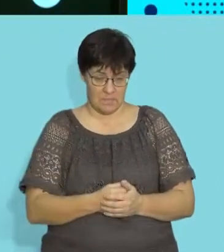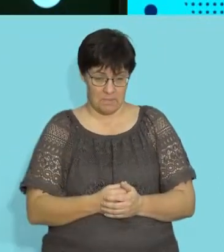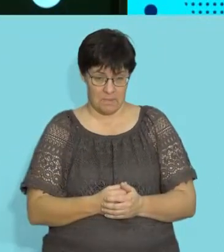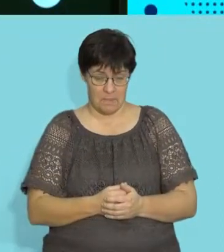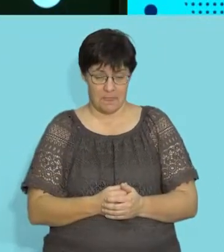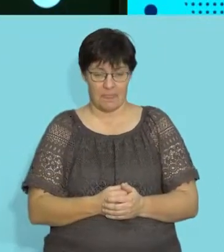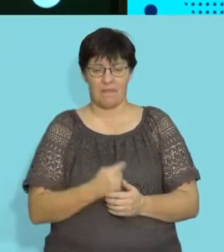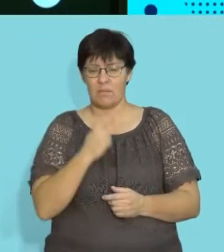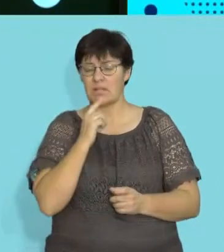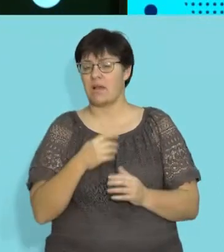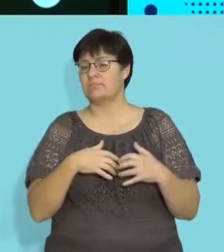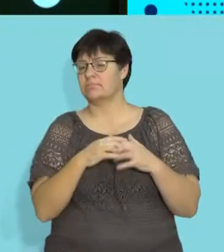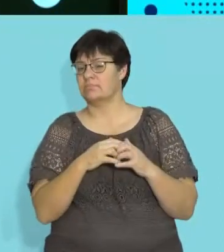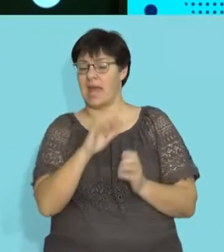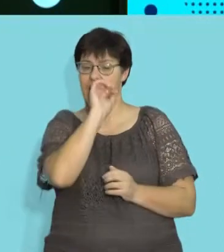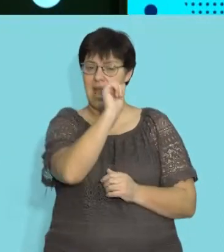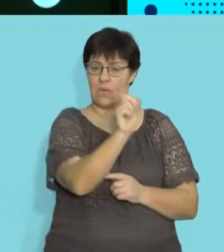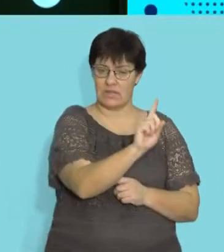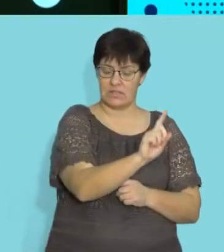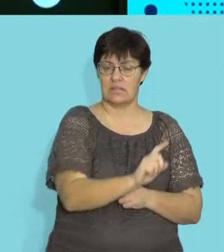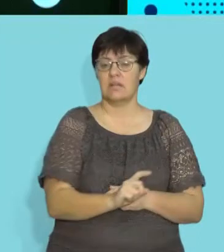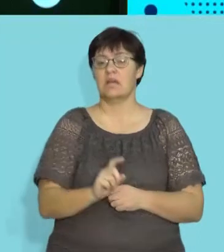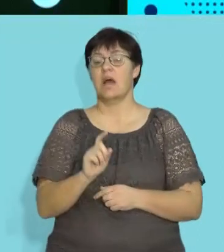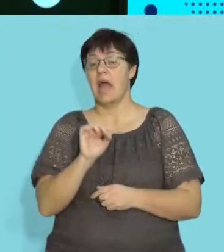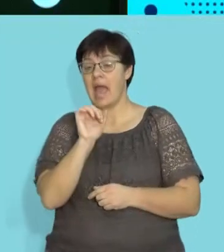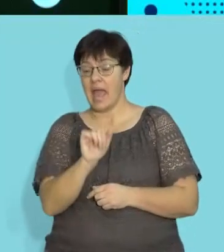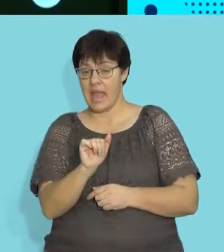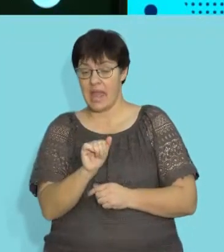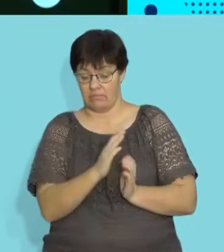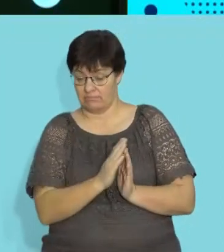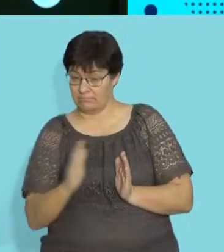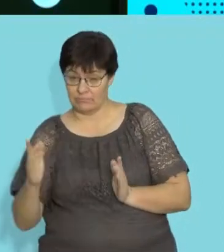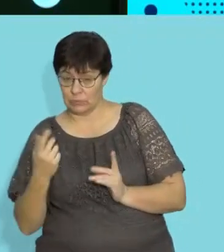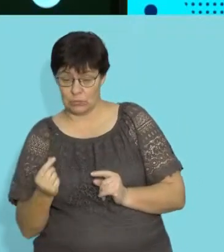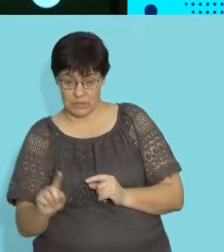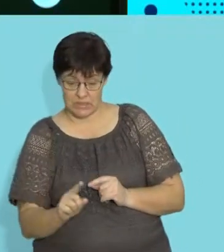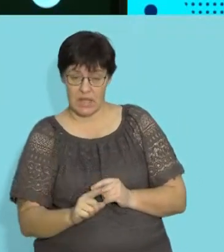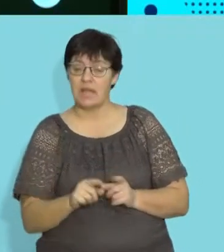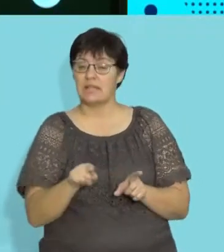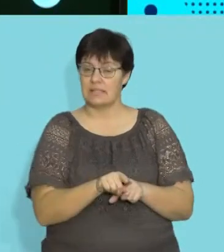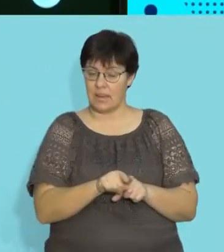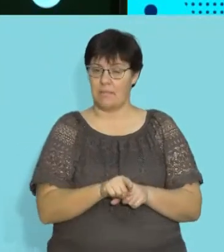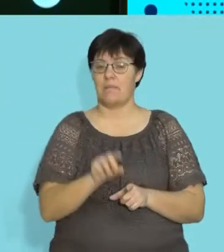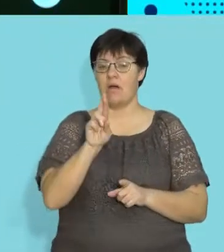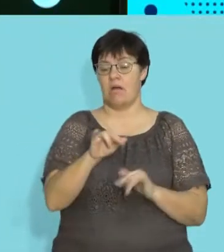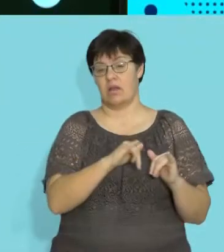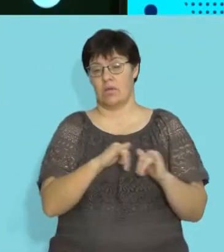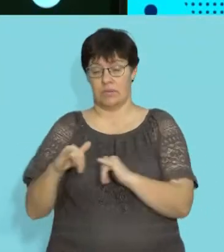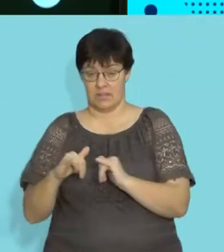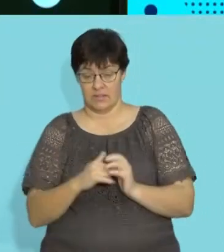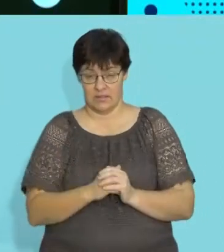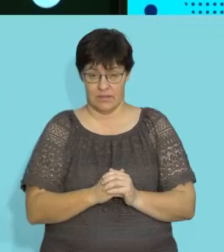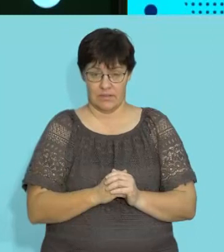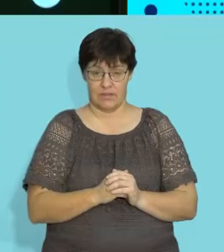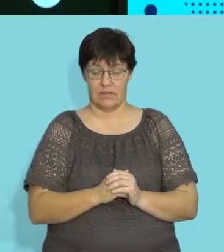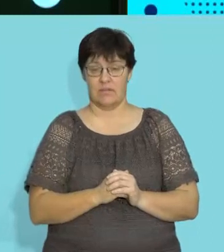The biggest thing is to establish what the A is and what the A would be during the sum, and then to establish the common ratio.